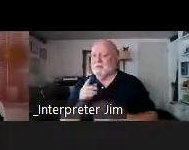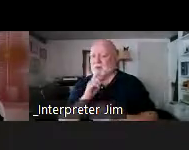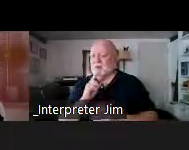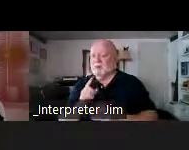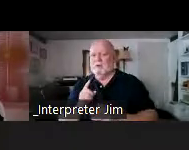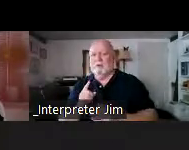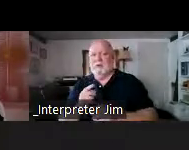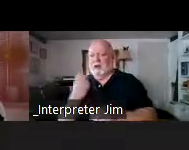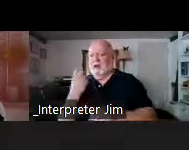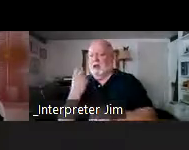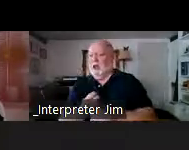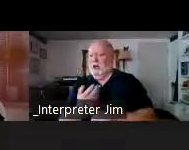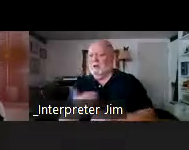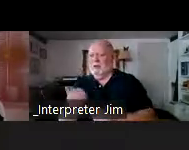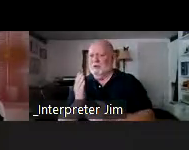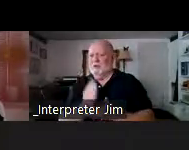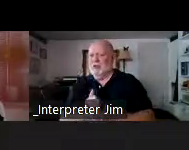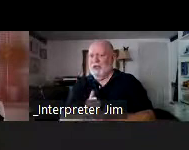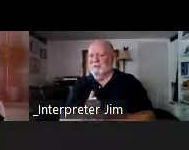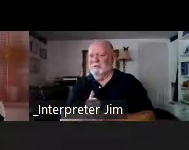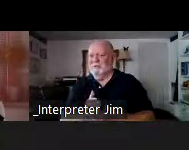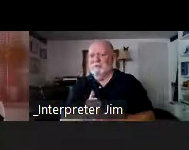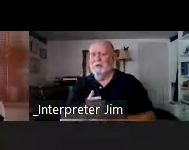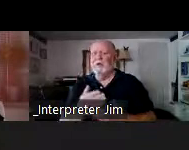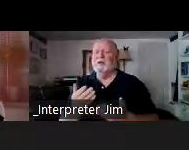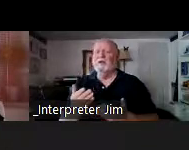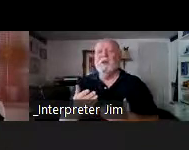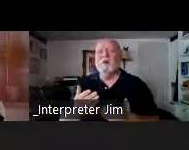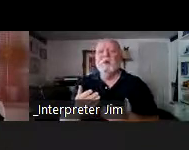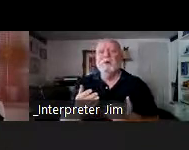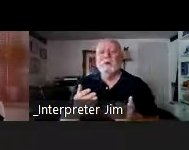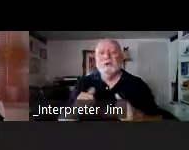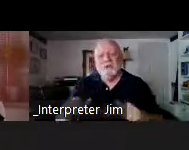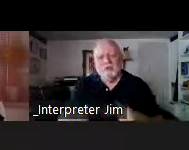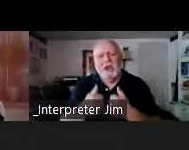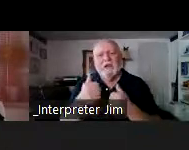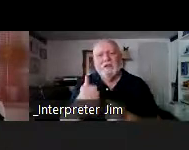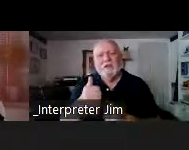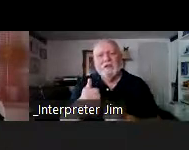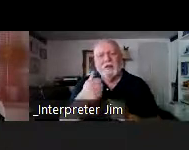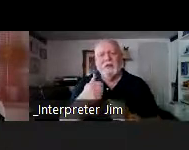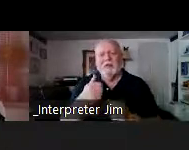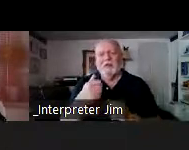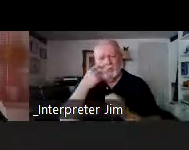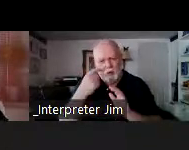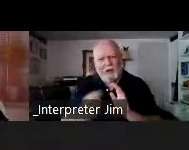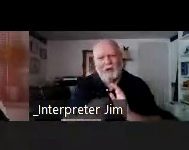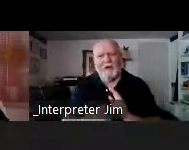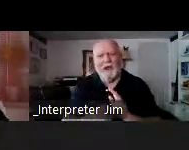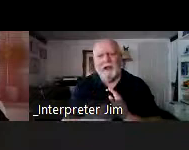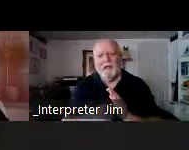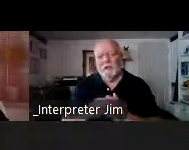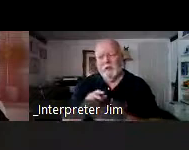thing to stop. So recognizing, challenging yourself to recognize that this is a